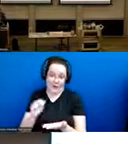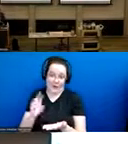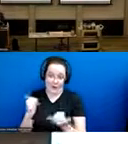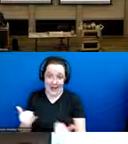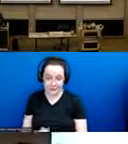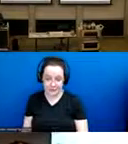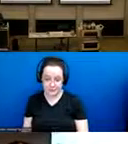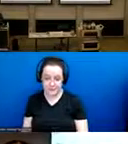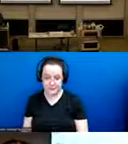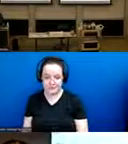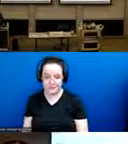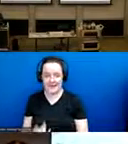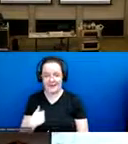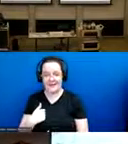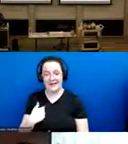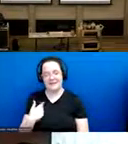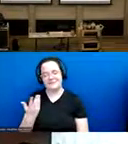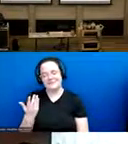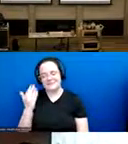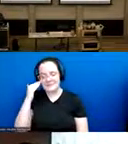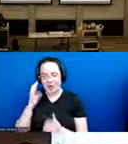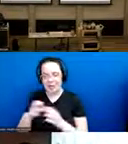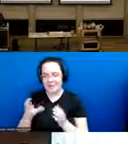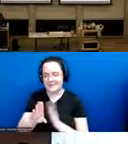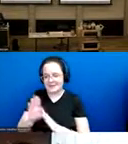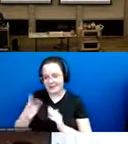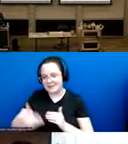a lot of development here, and, in the